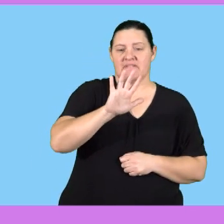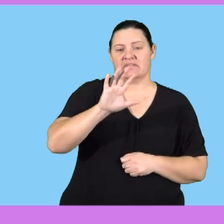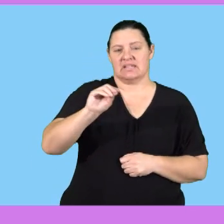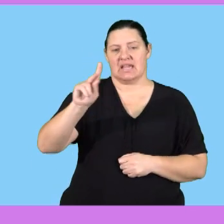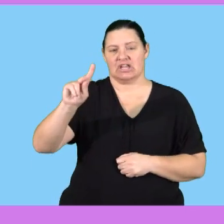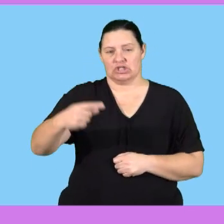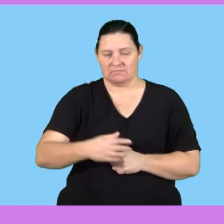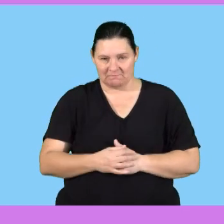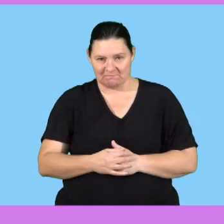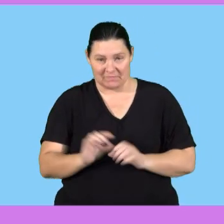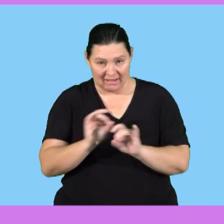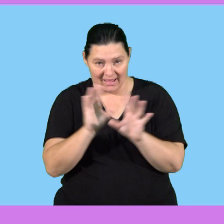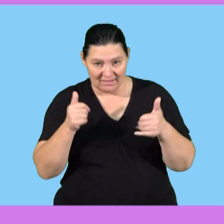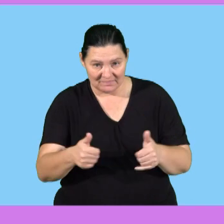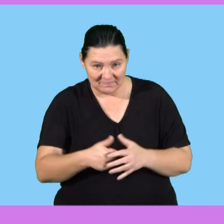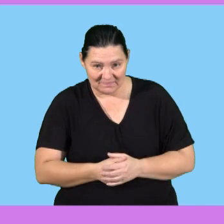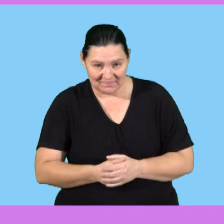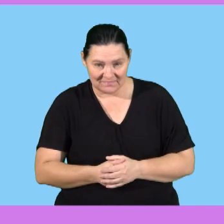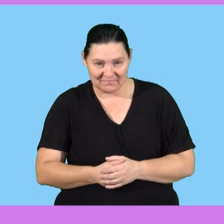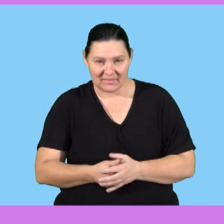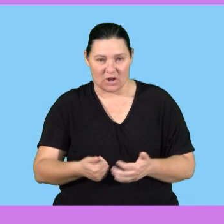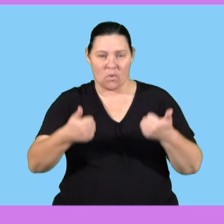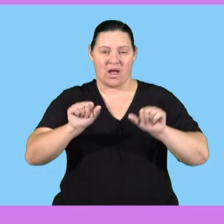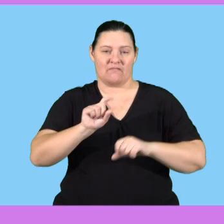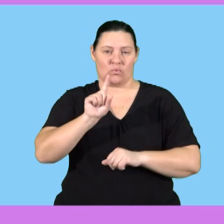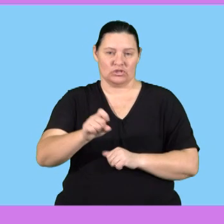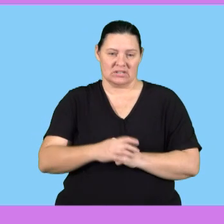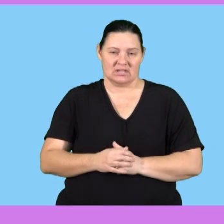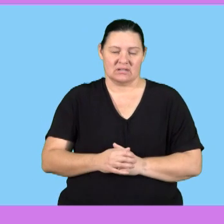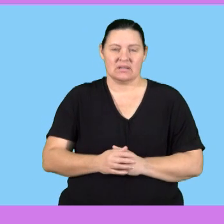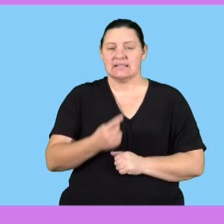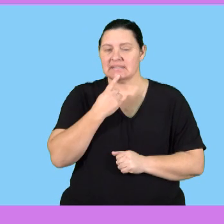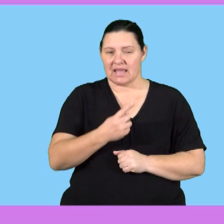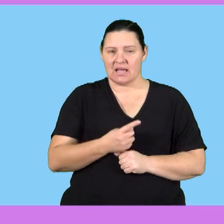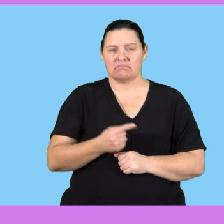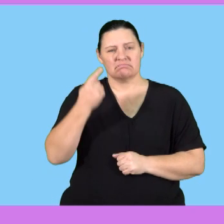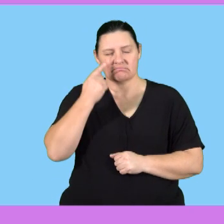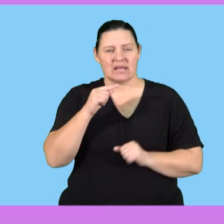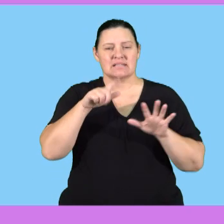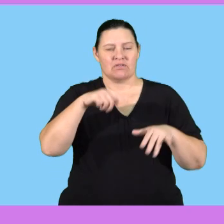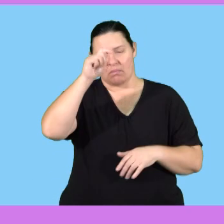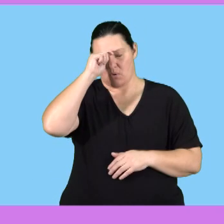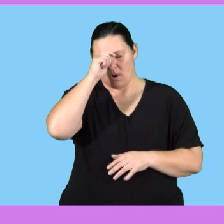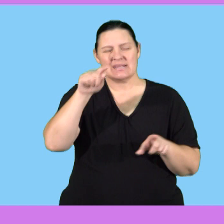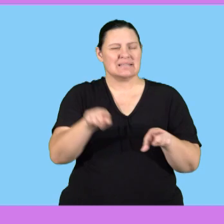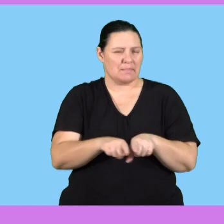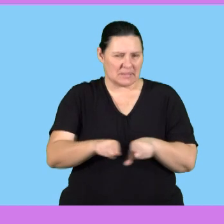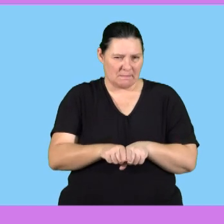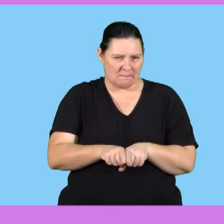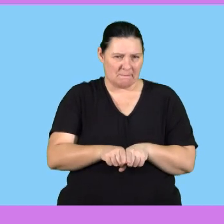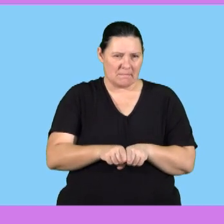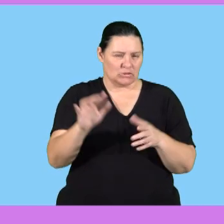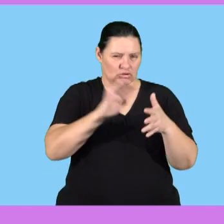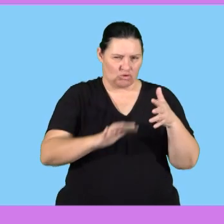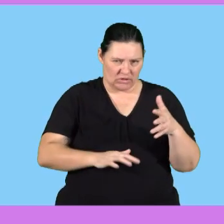15 kilograms. Guys, I hope that is clear to you. All right, let's look at another question. It says here, consider 17-year-old boy, still